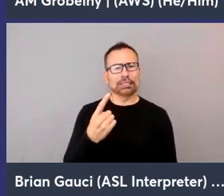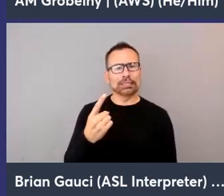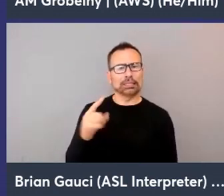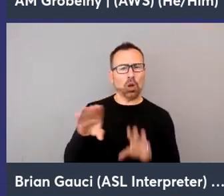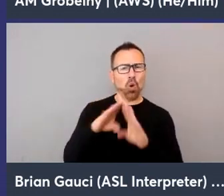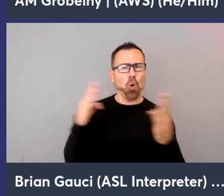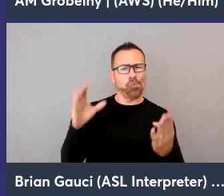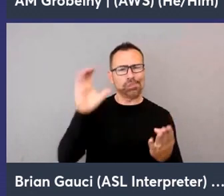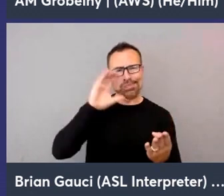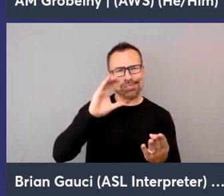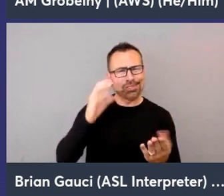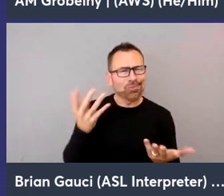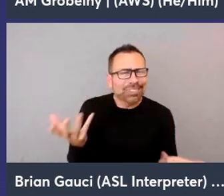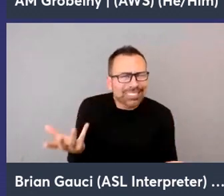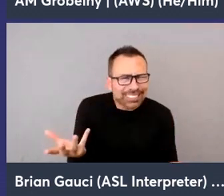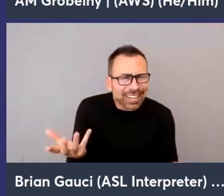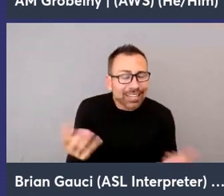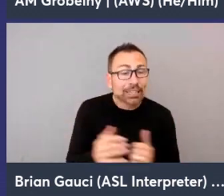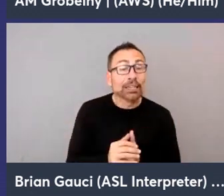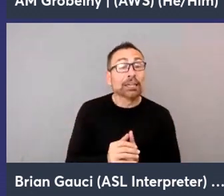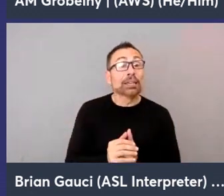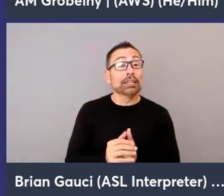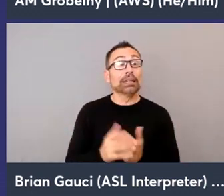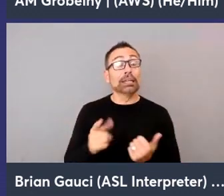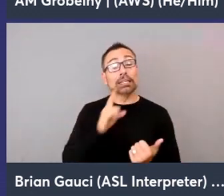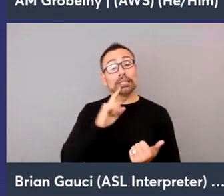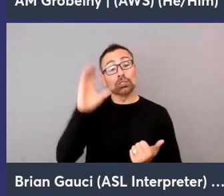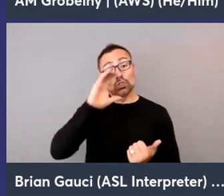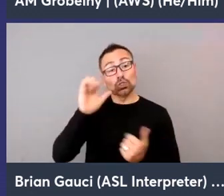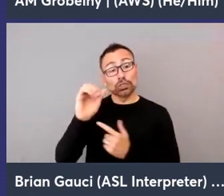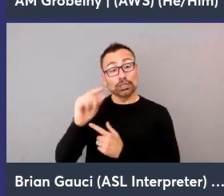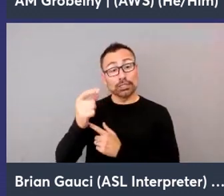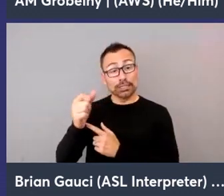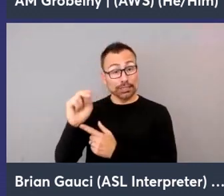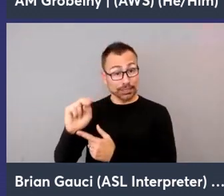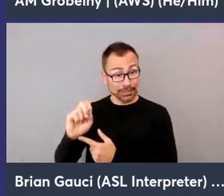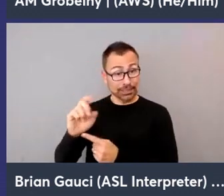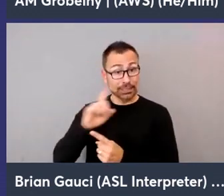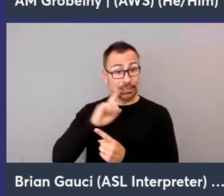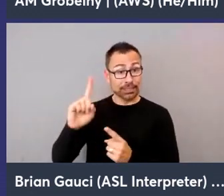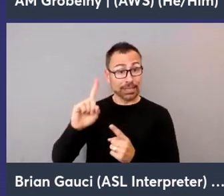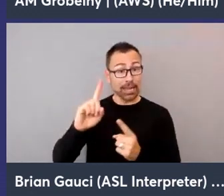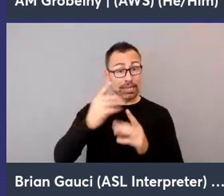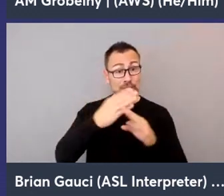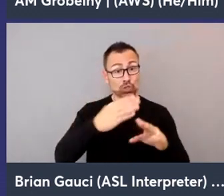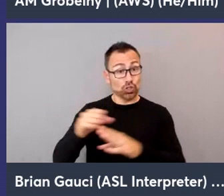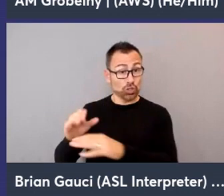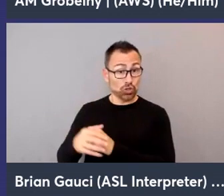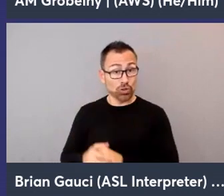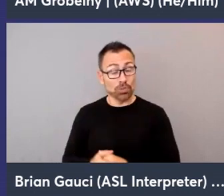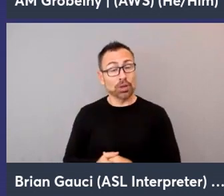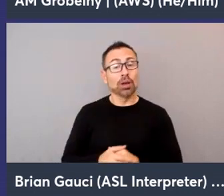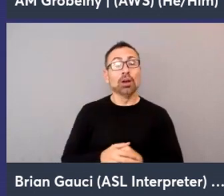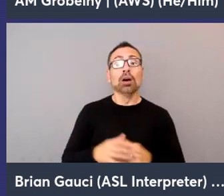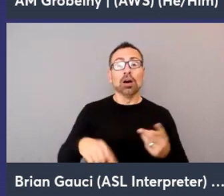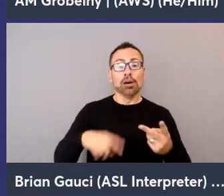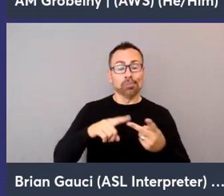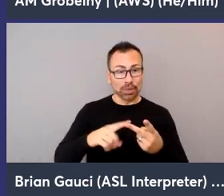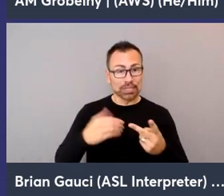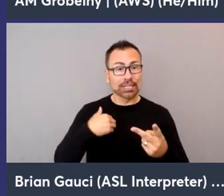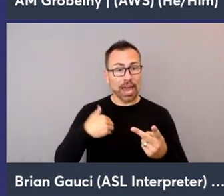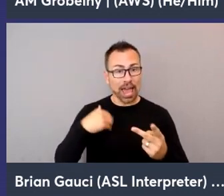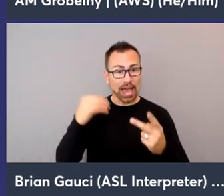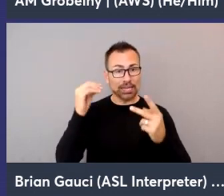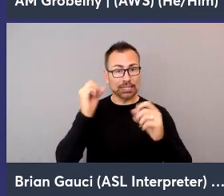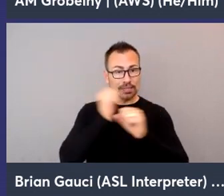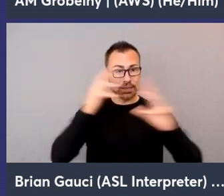distributed search engine, right? And then it also comes with a visualization tool, which is OpenSearch Dashboards. And